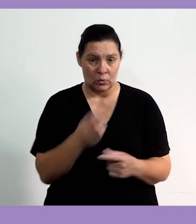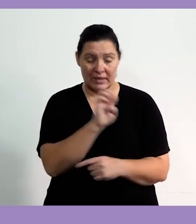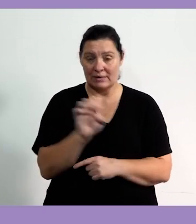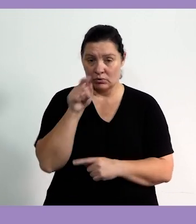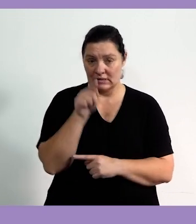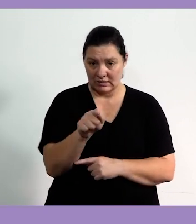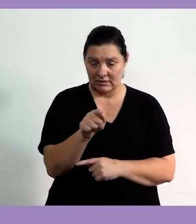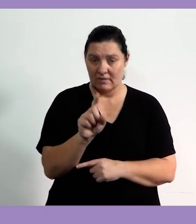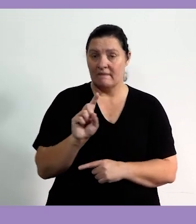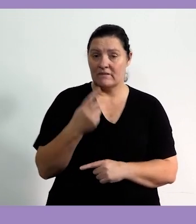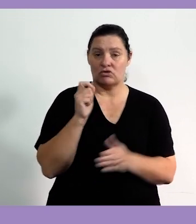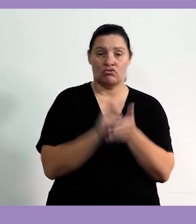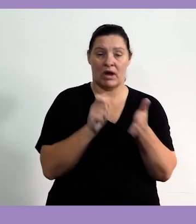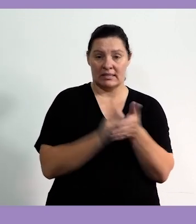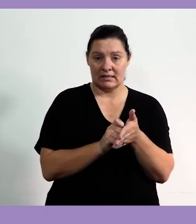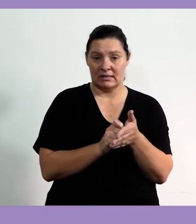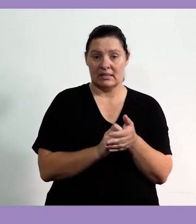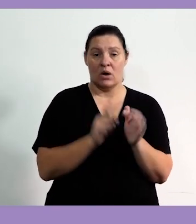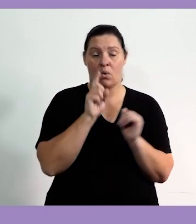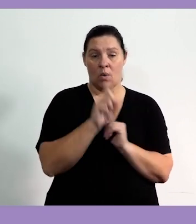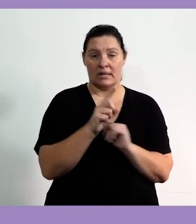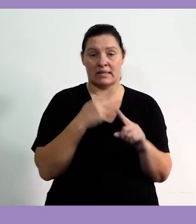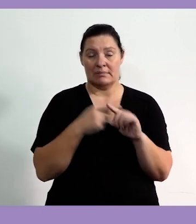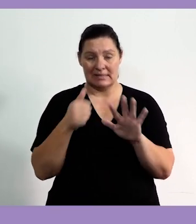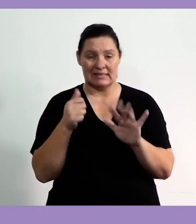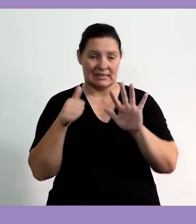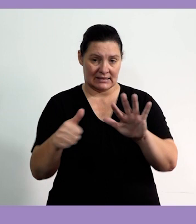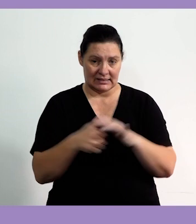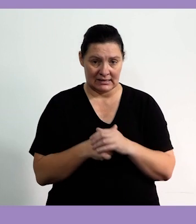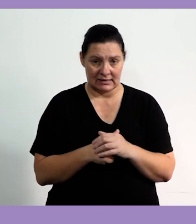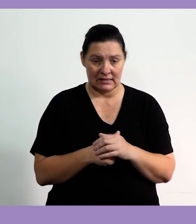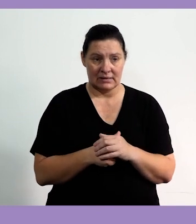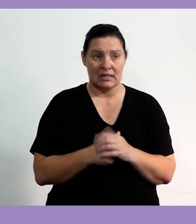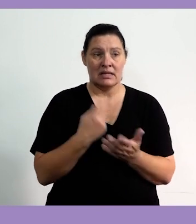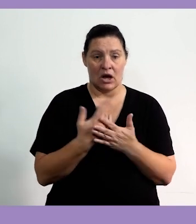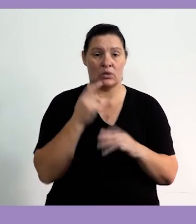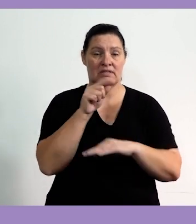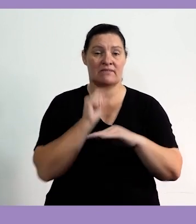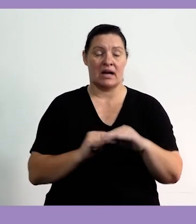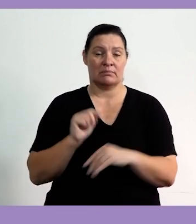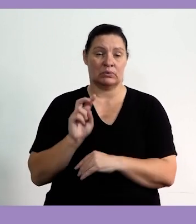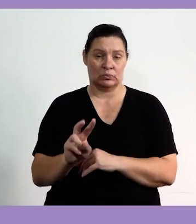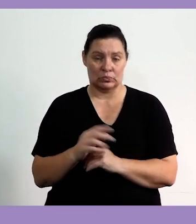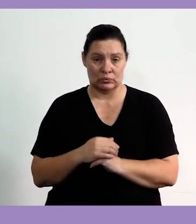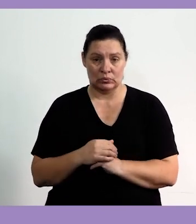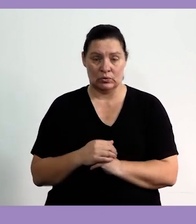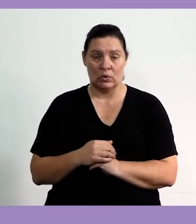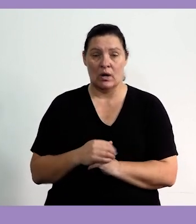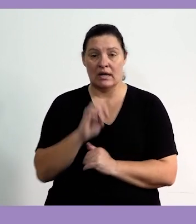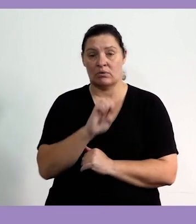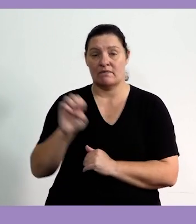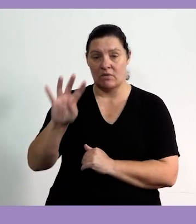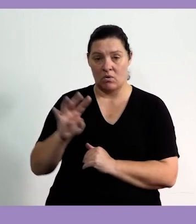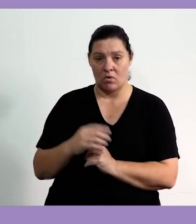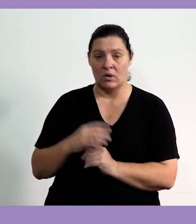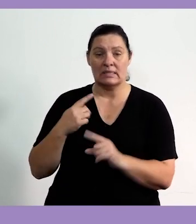going to do with the exponents. Let's just write that 1 multiplied by 6 is 6. We are going to divide that by 2 to